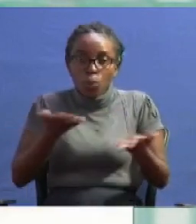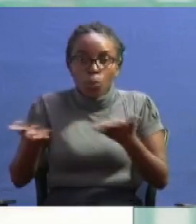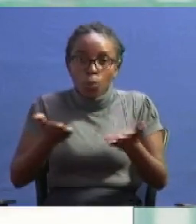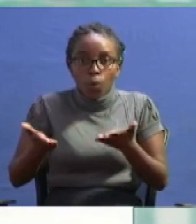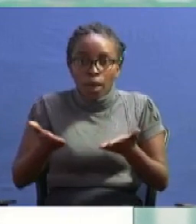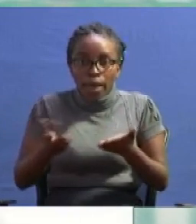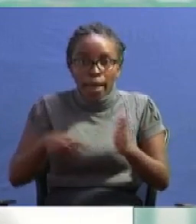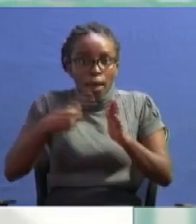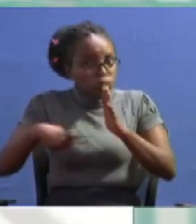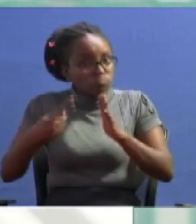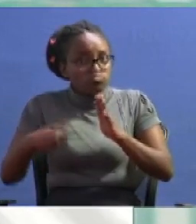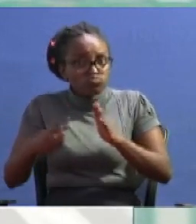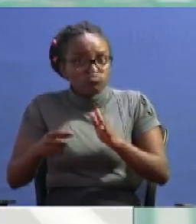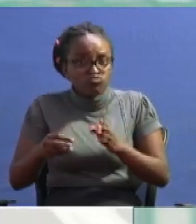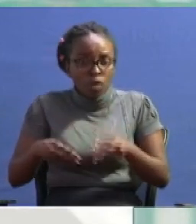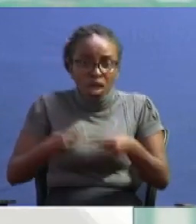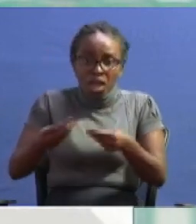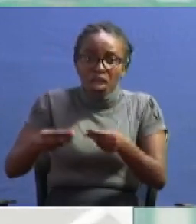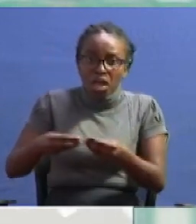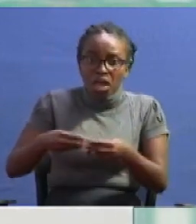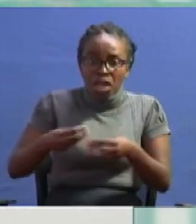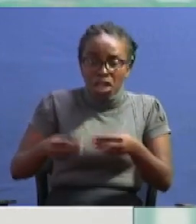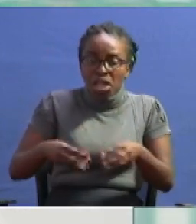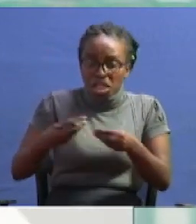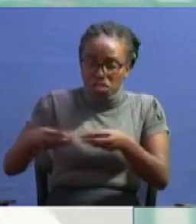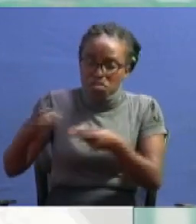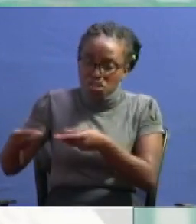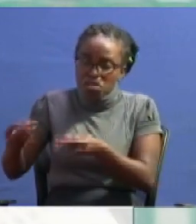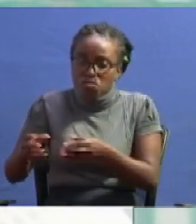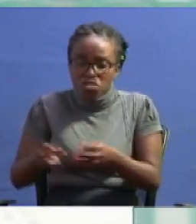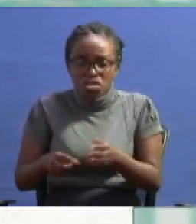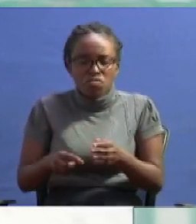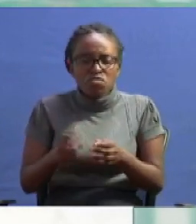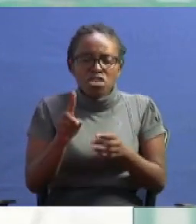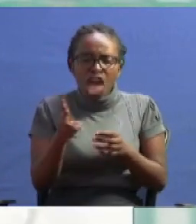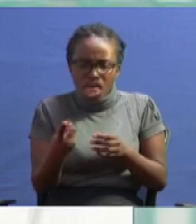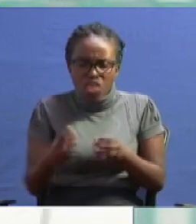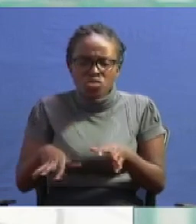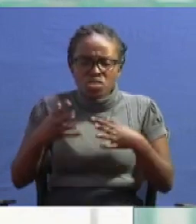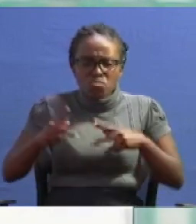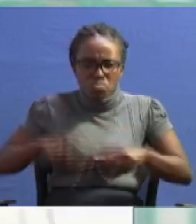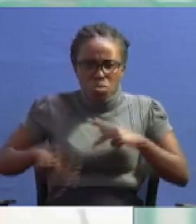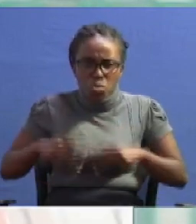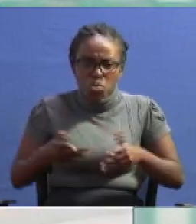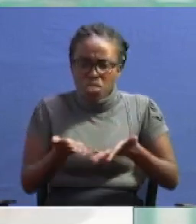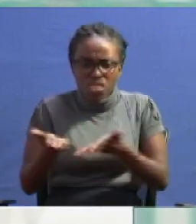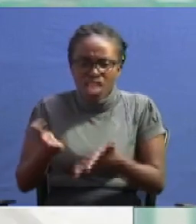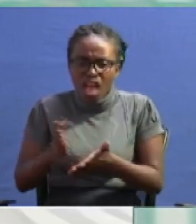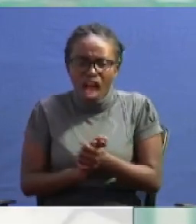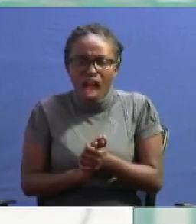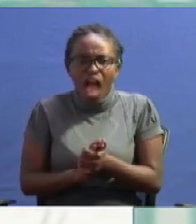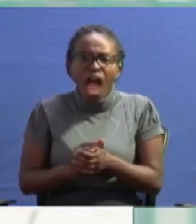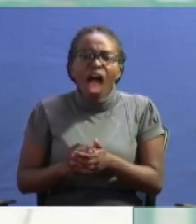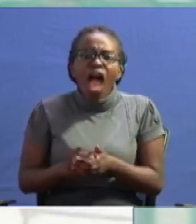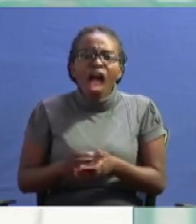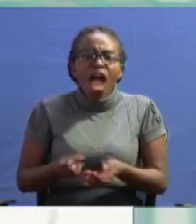employing maybe over 1,000 people, they get subsidies on taxes. They don't, they pay less taxes, and now you will invite more investors.